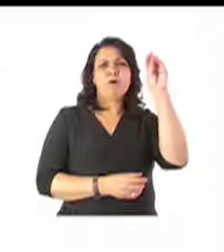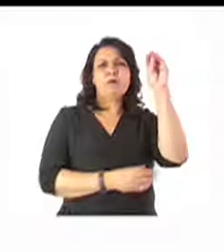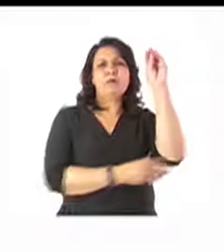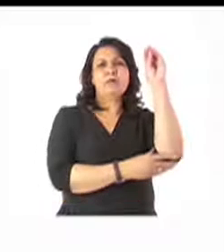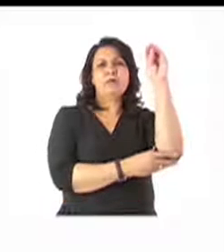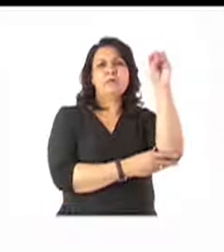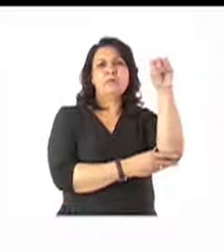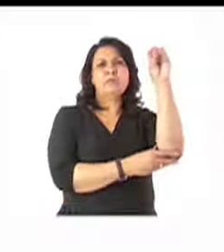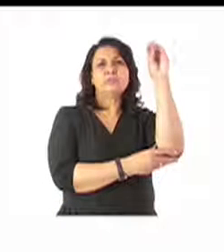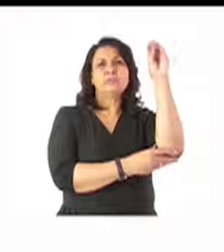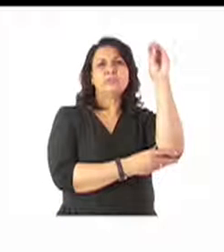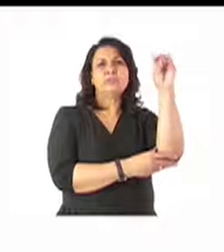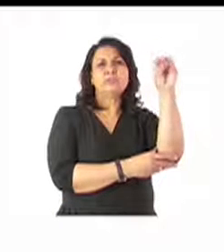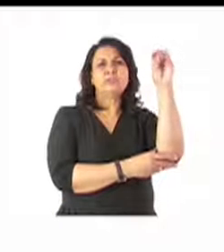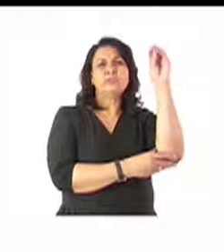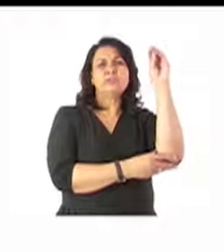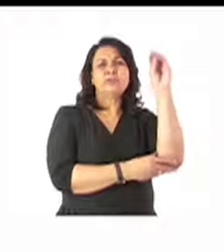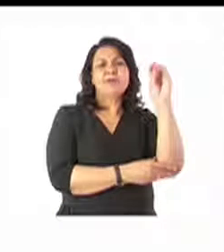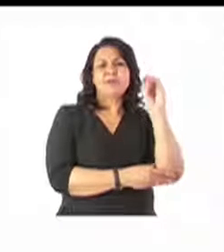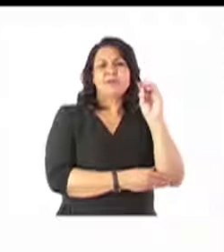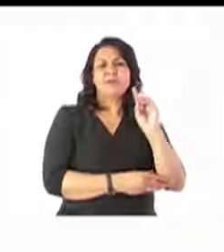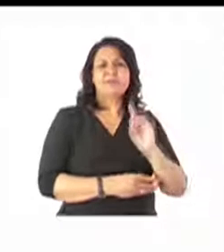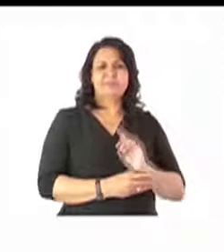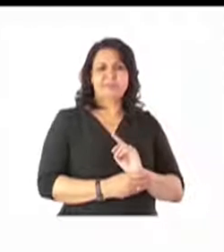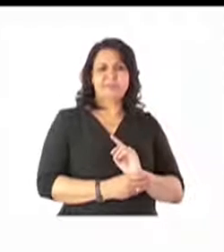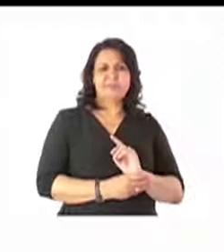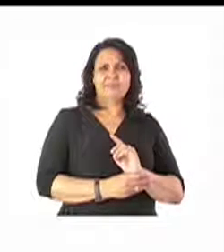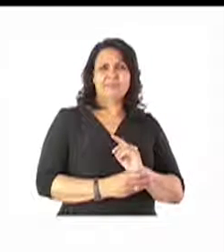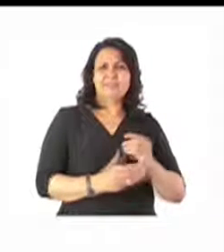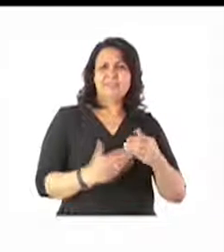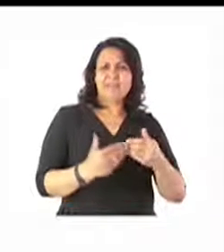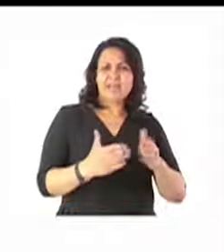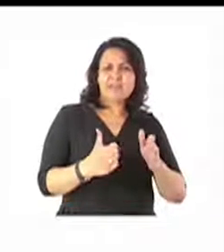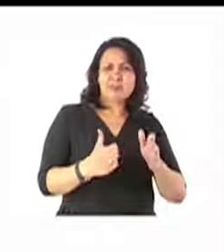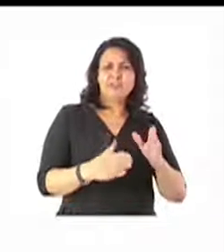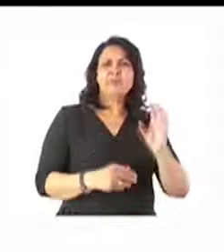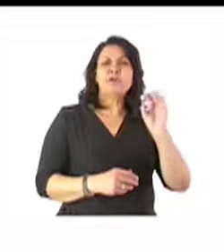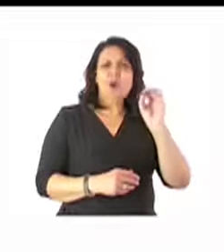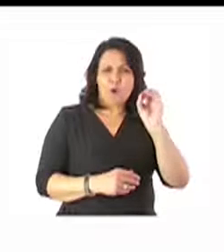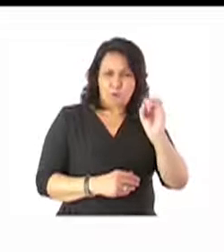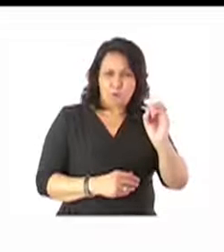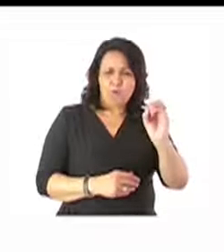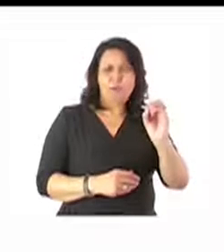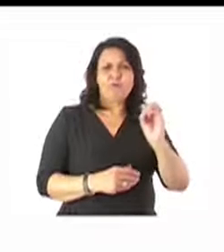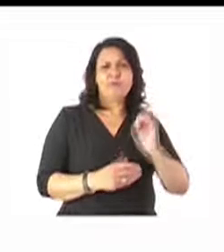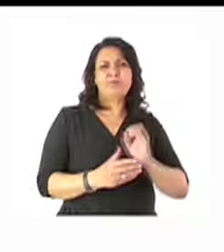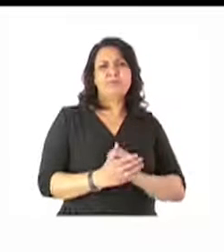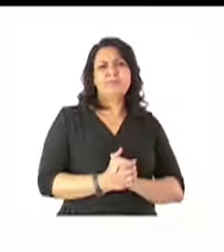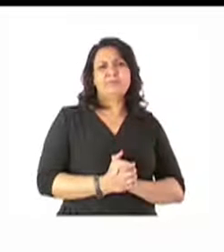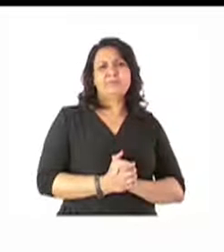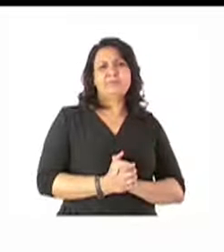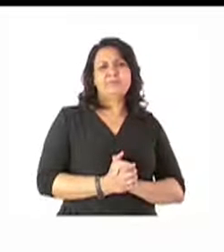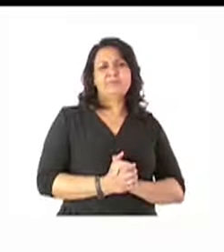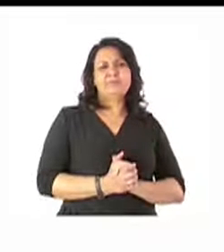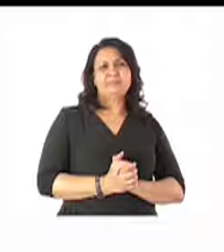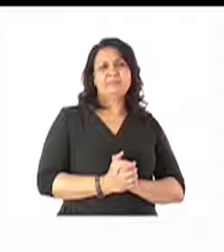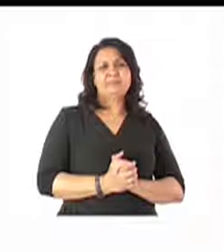ostrich. What sound do you hear at the beginning? The sound is O.